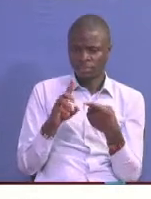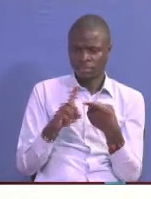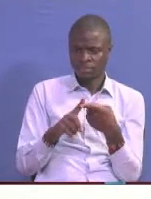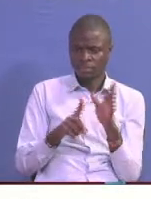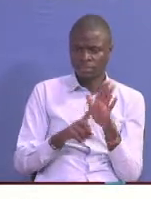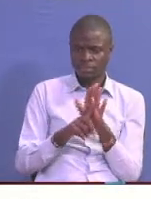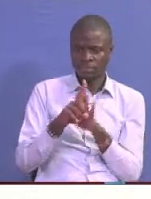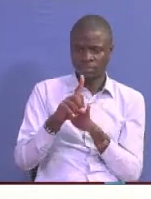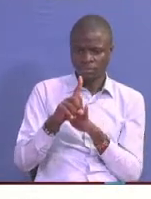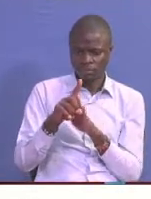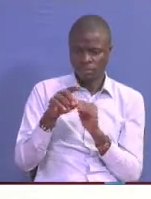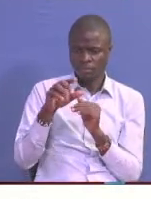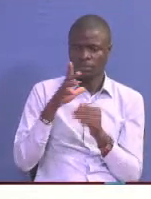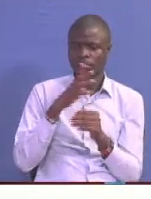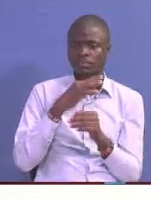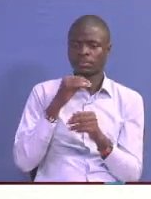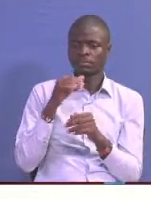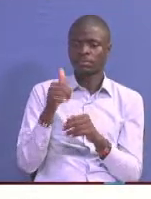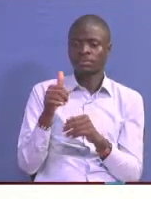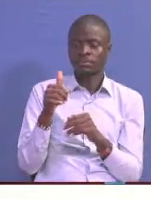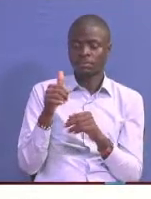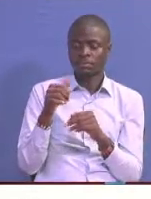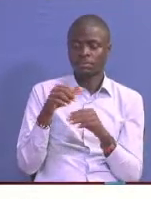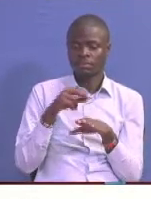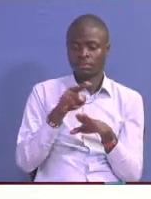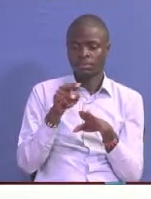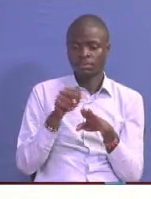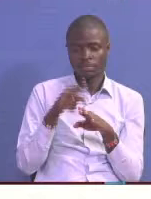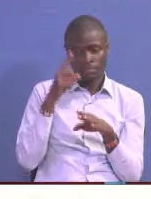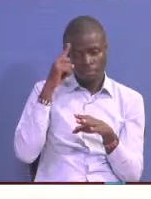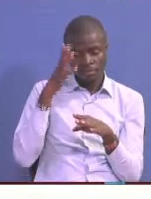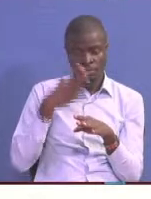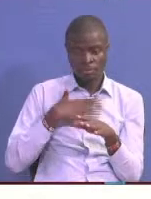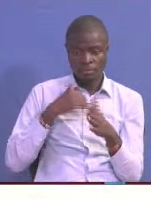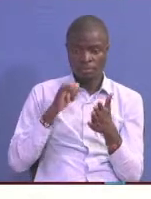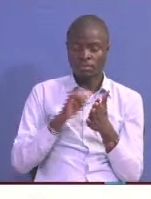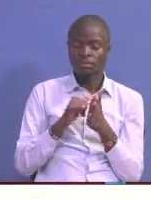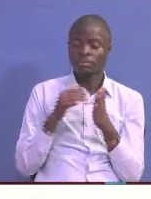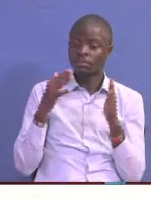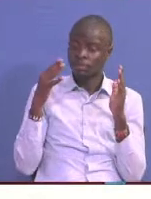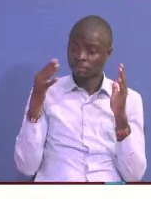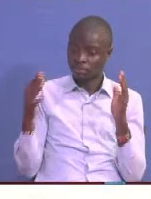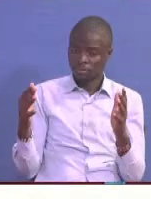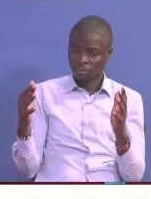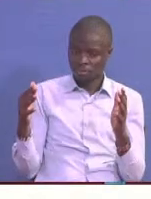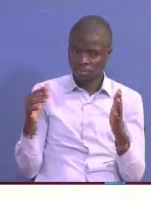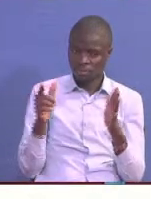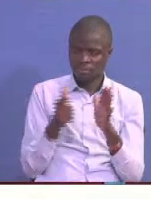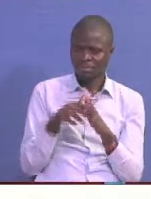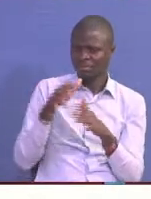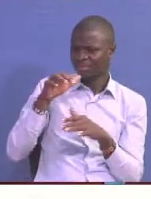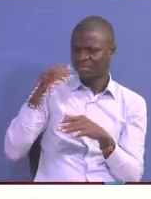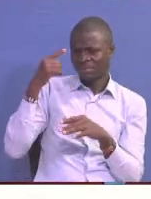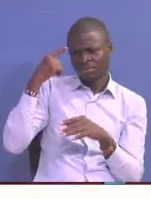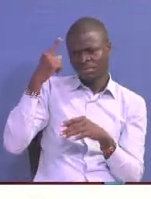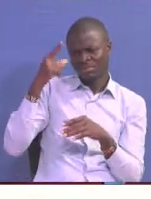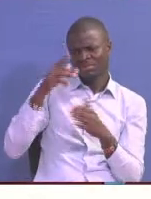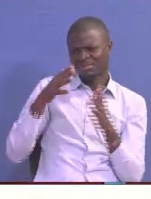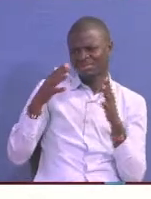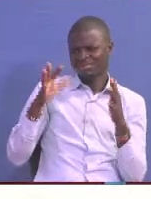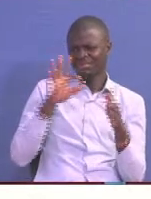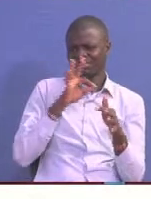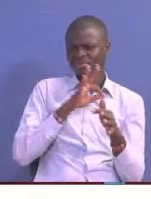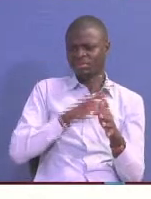develop like other nations. And for me, that was huge. That calls for, of course, huge investments